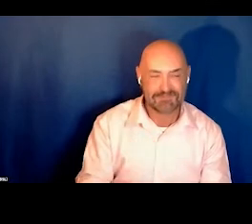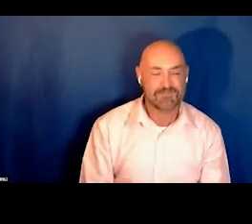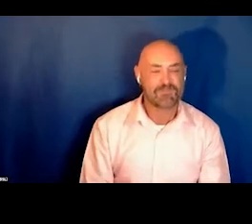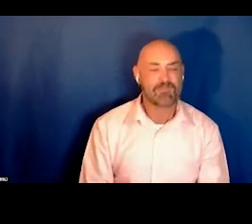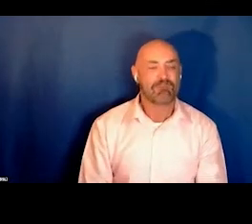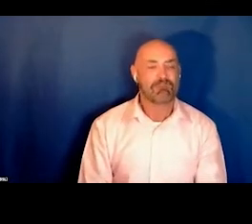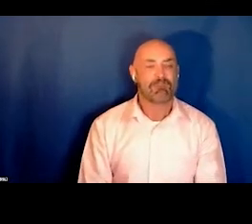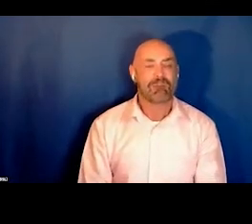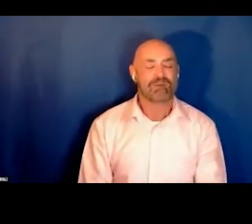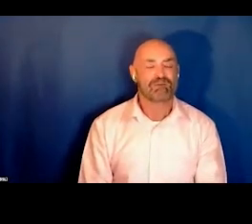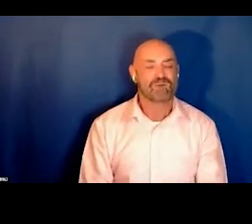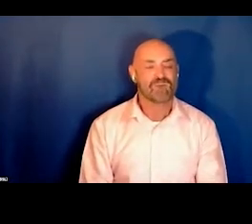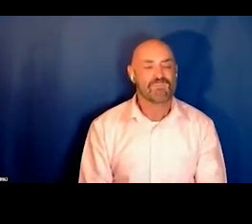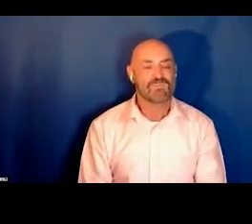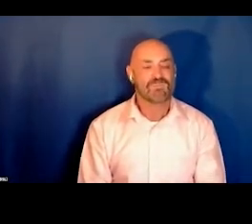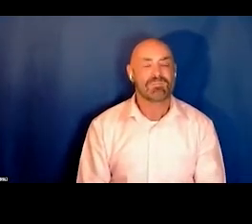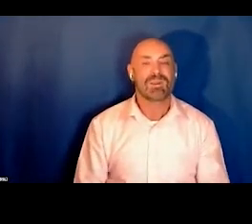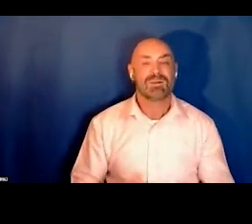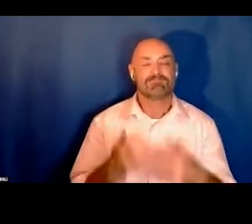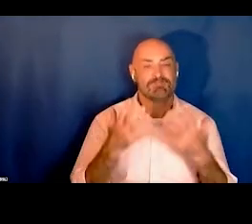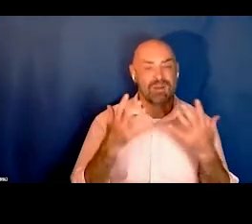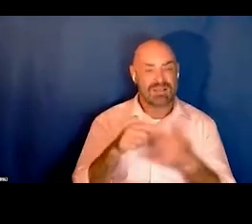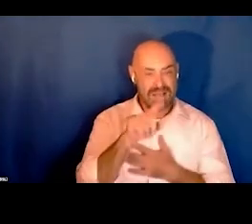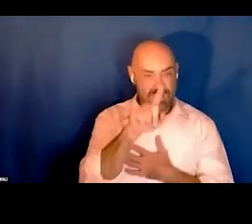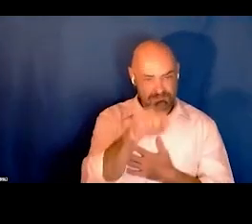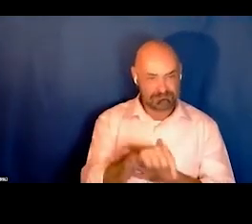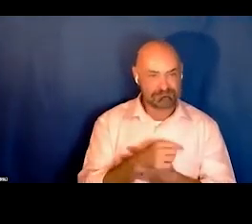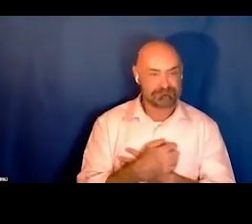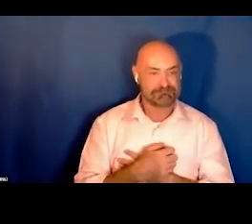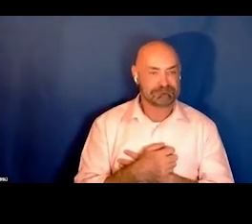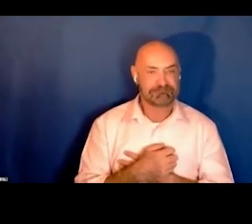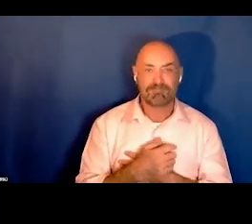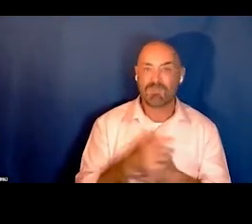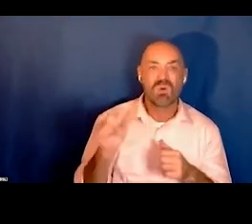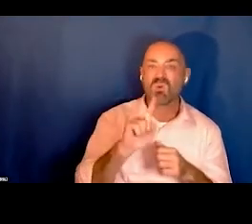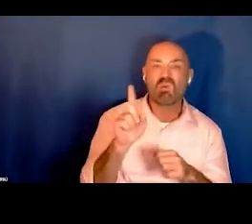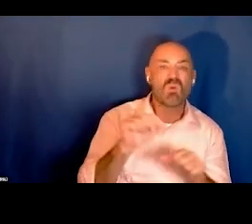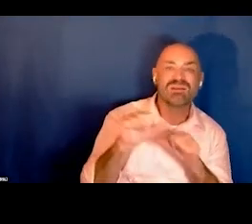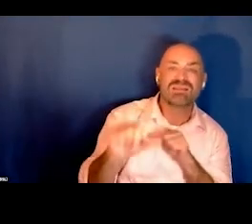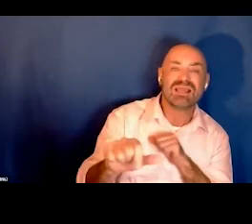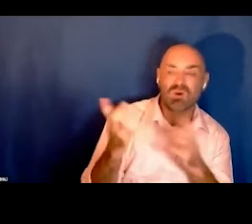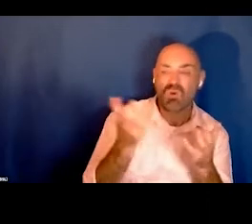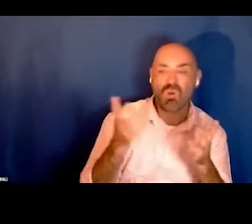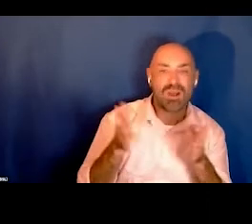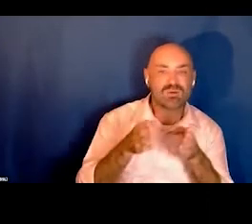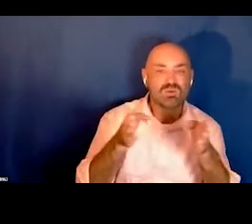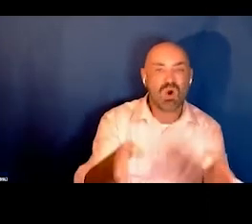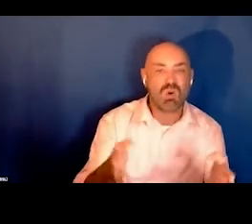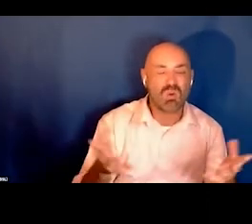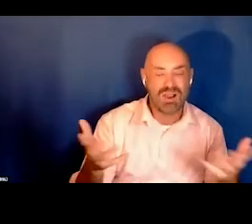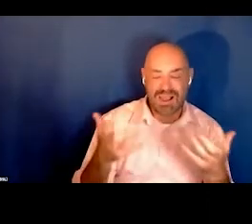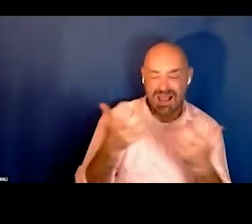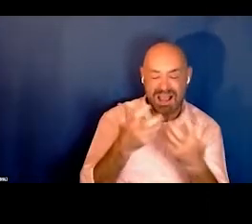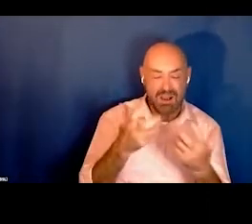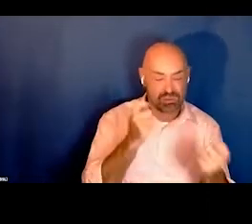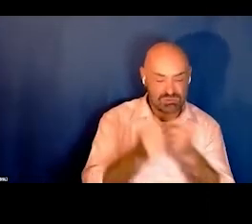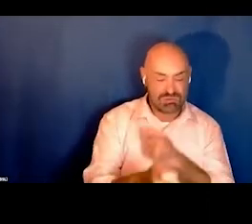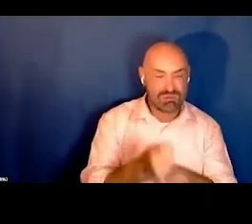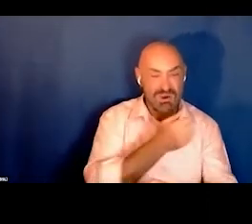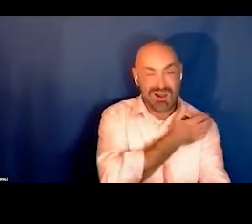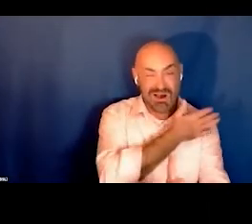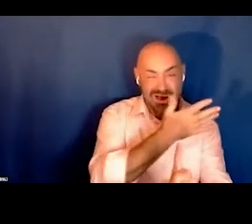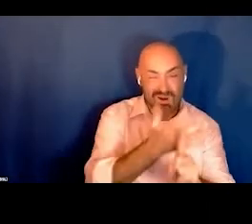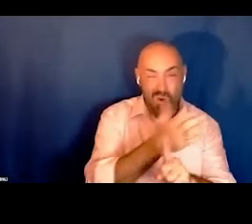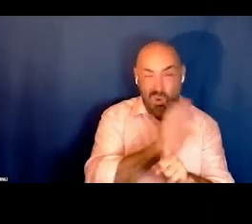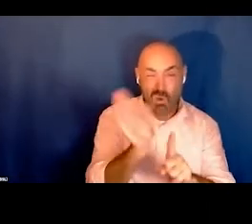So now we're going to look at where we want to go. How do we fundamentally transform at all levels of